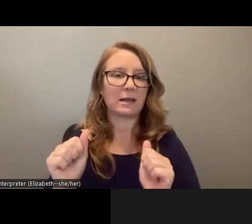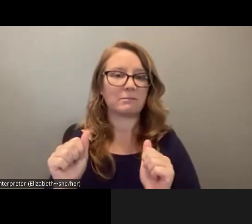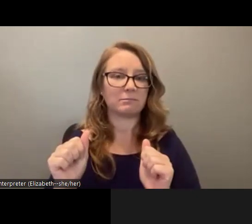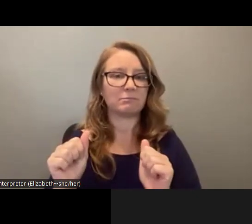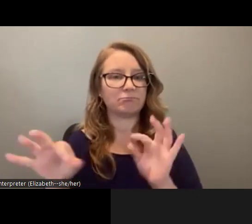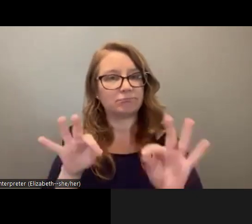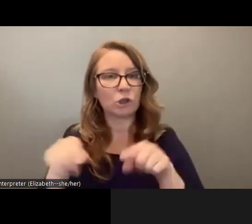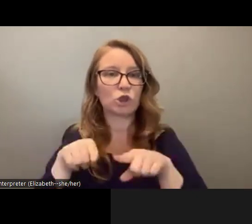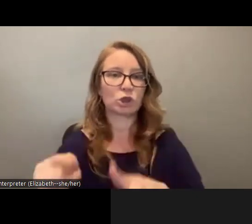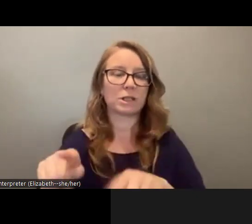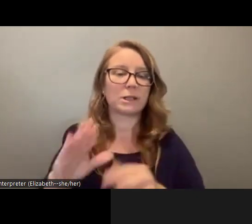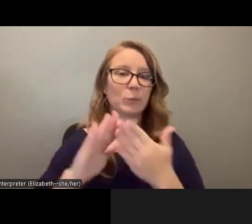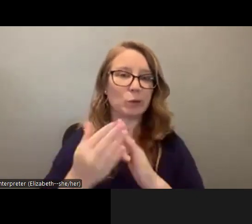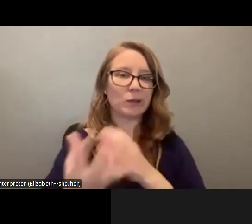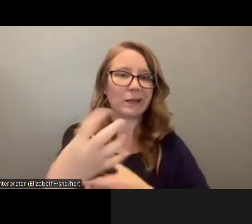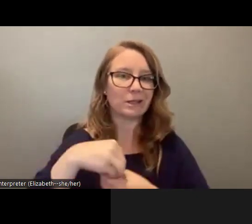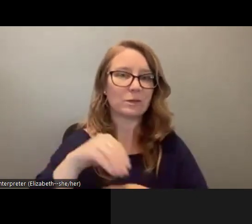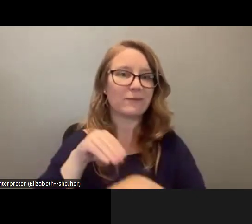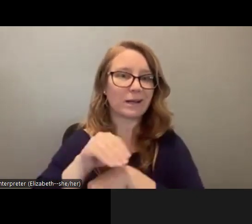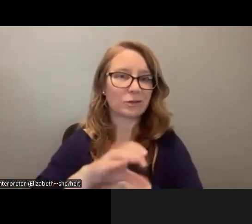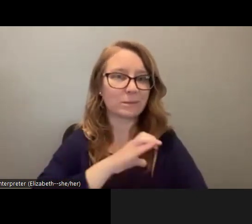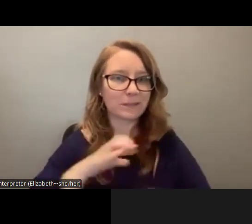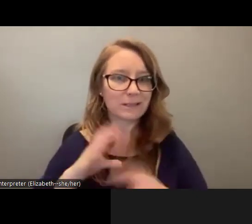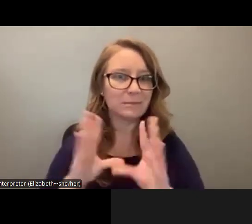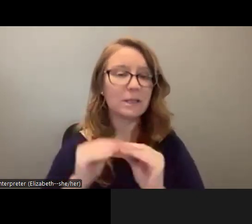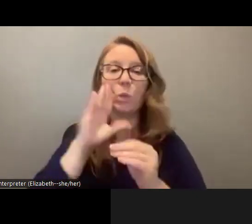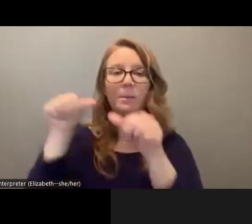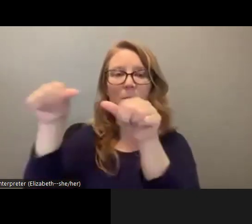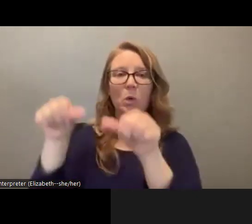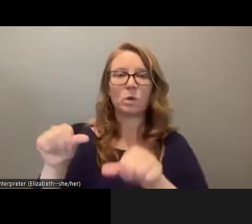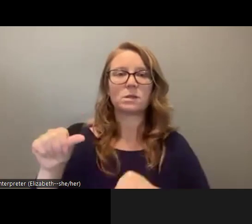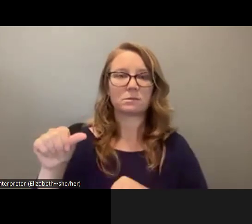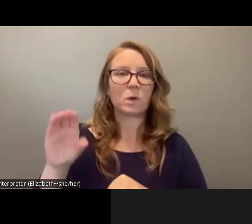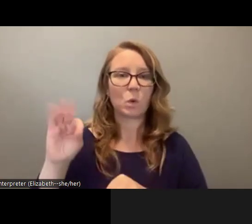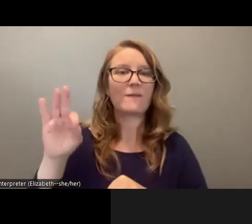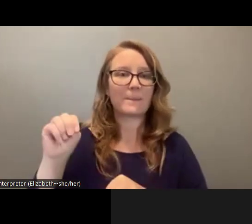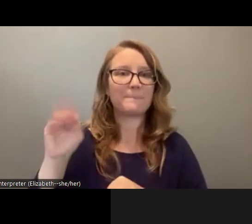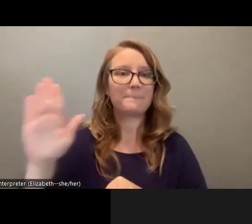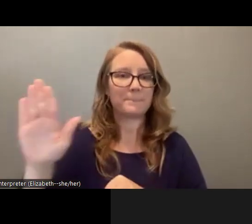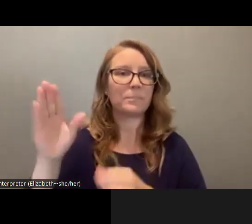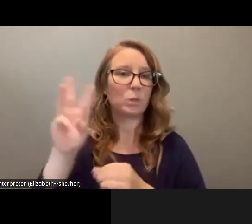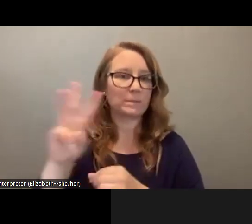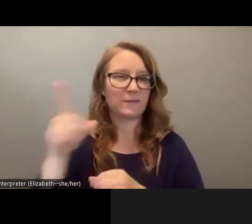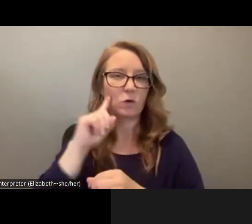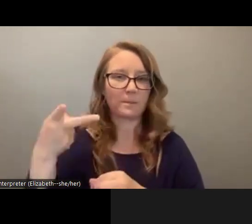Engagement Advisory Committee. And like I said, it will be posted on OFM's website for the public.